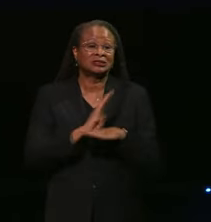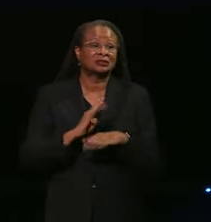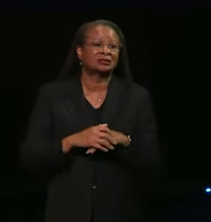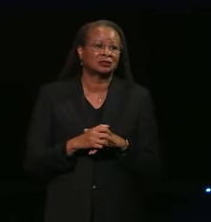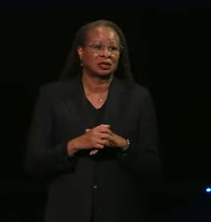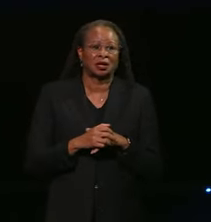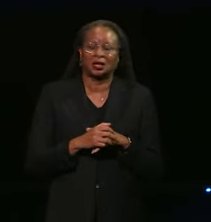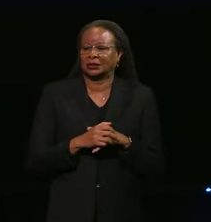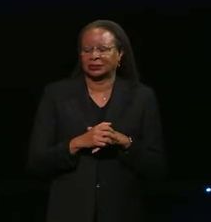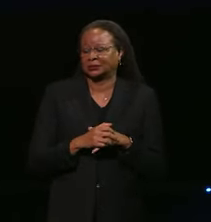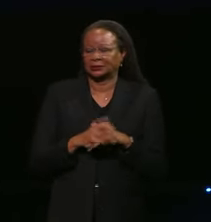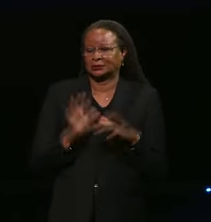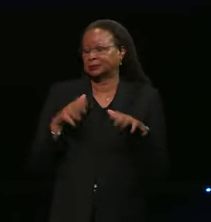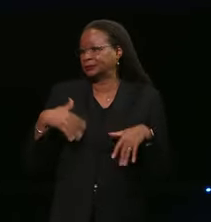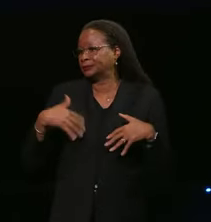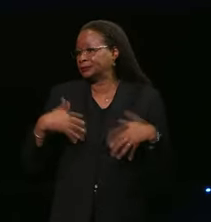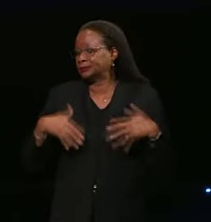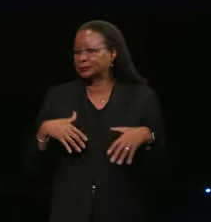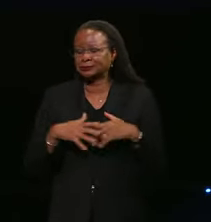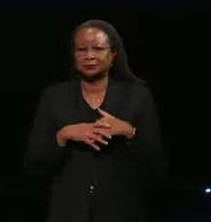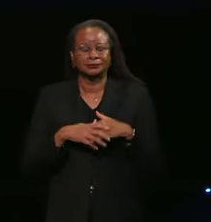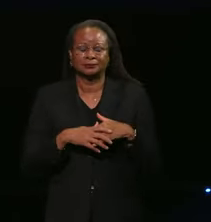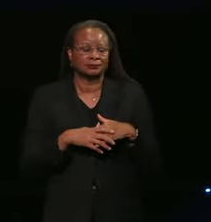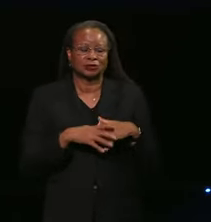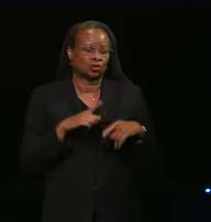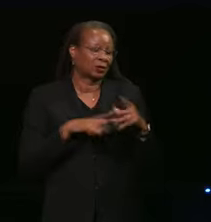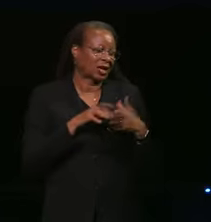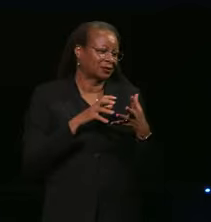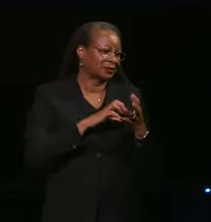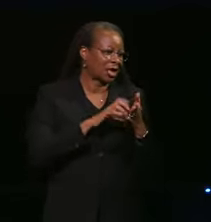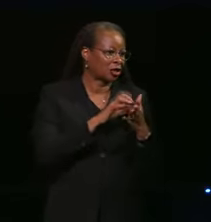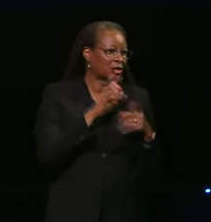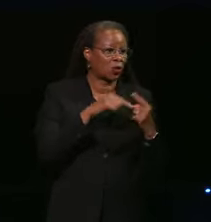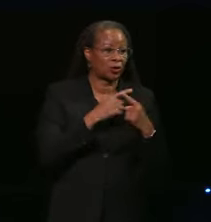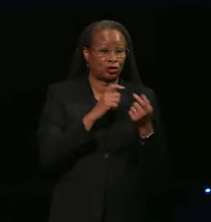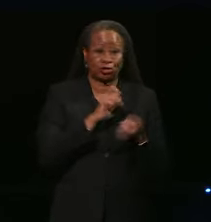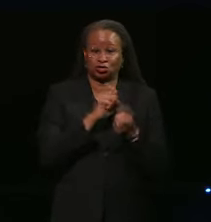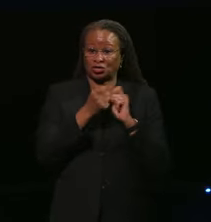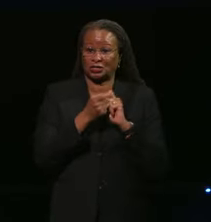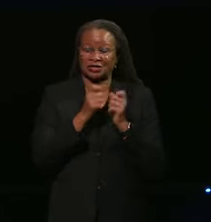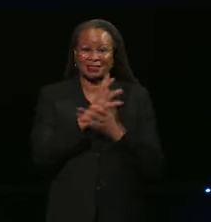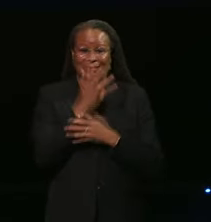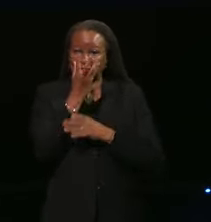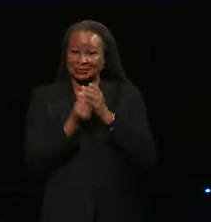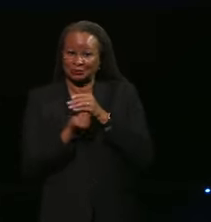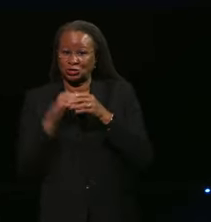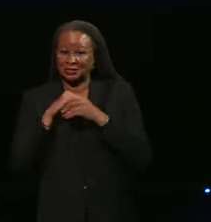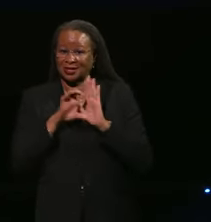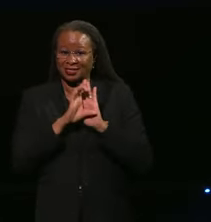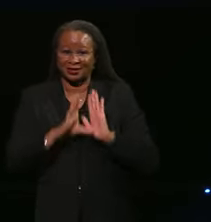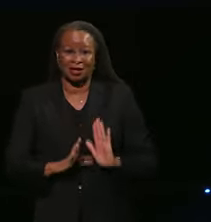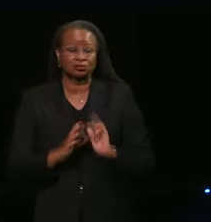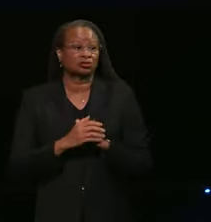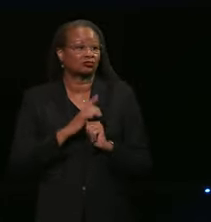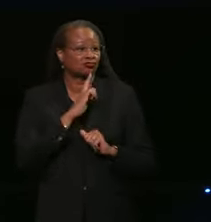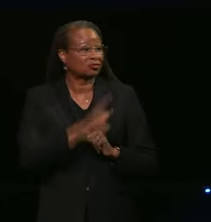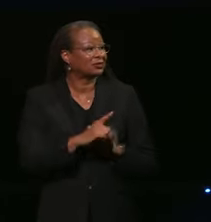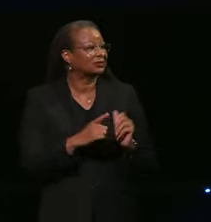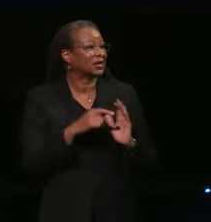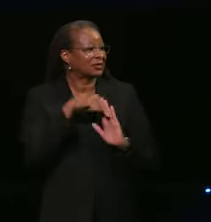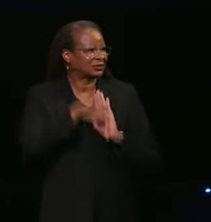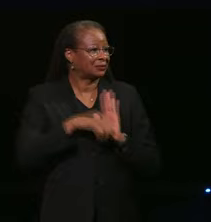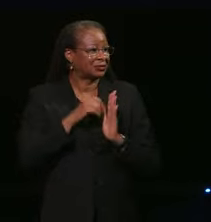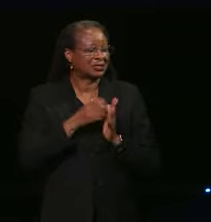it's invaluable, when you can transform and disappear, it sort of deepens